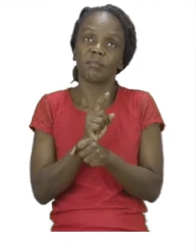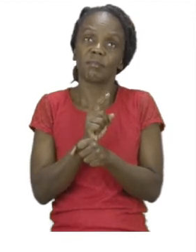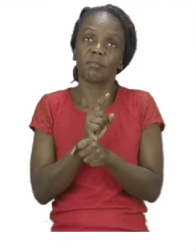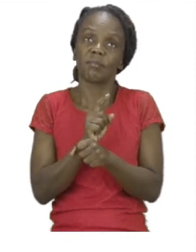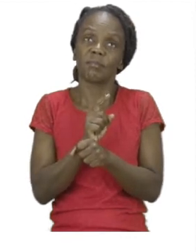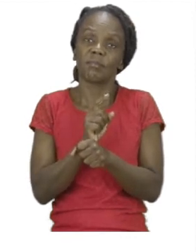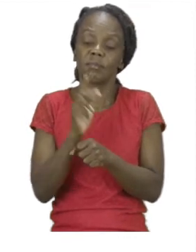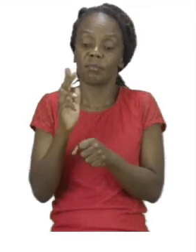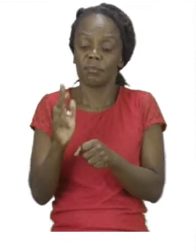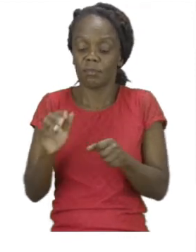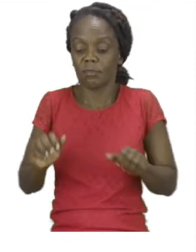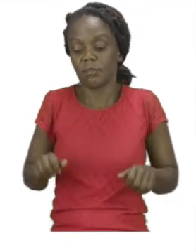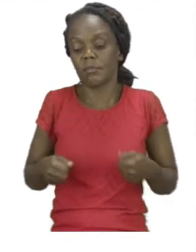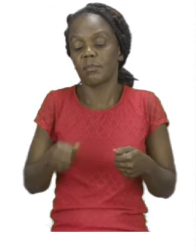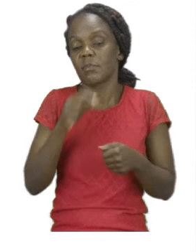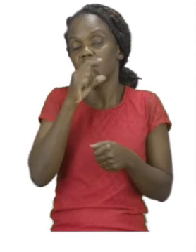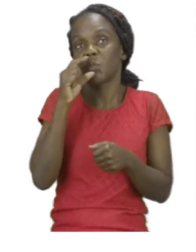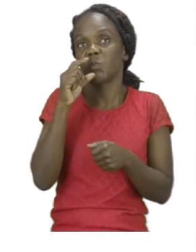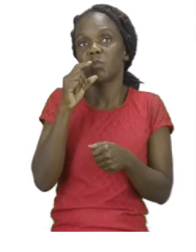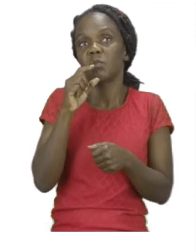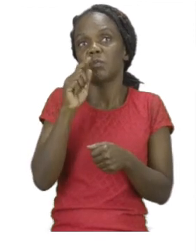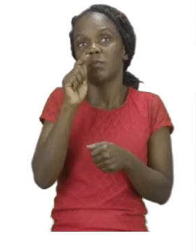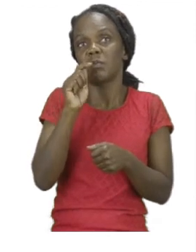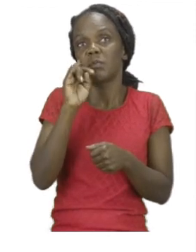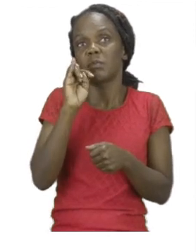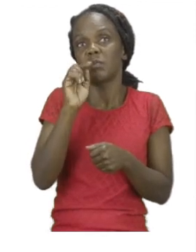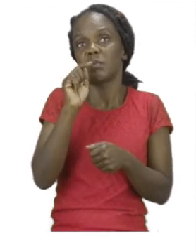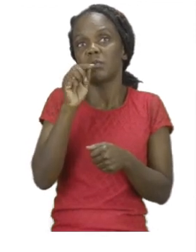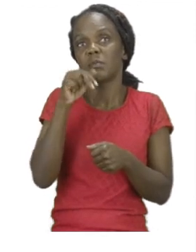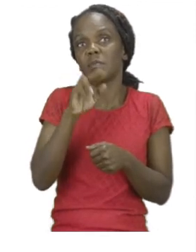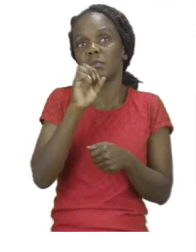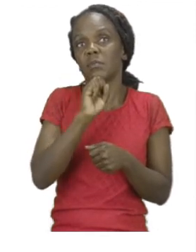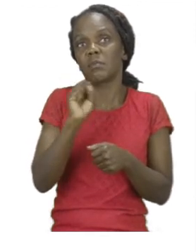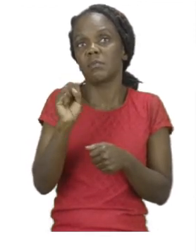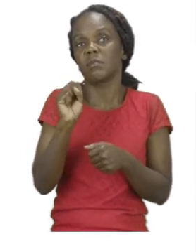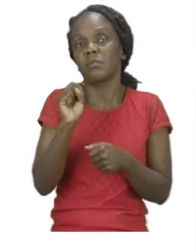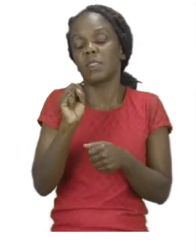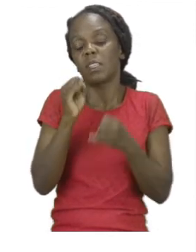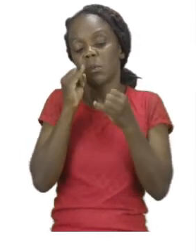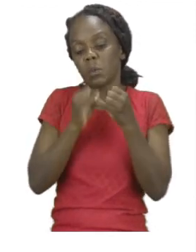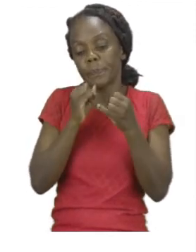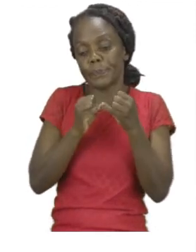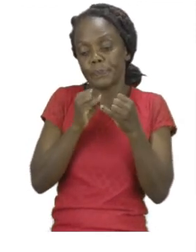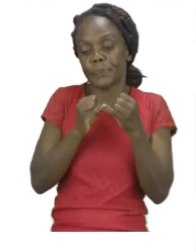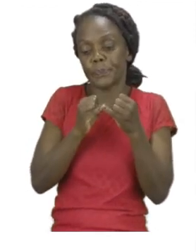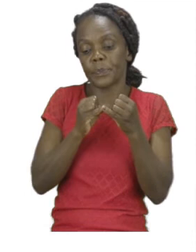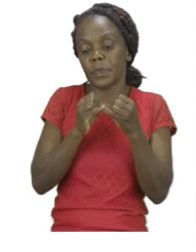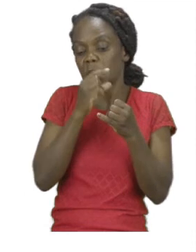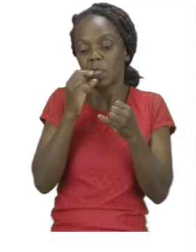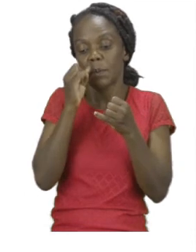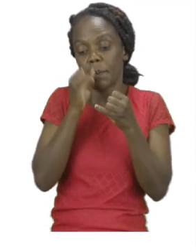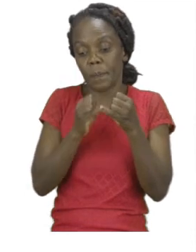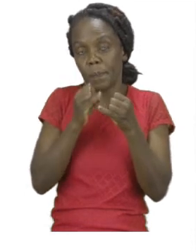Titus. Now we want to find out if Titus is going to have the same ending sounds as his